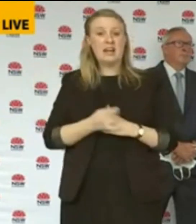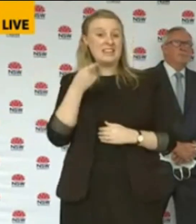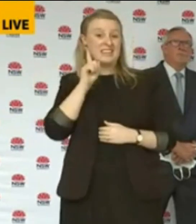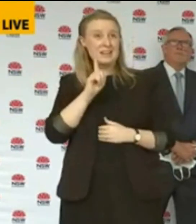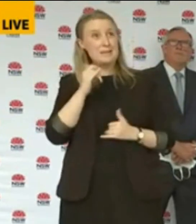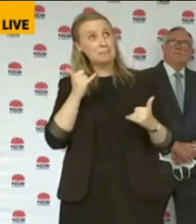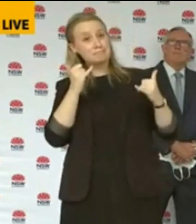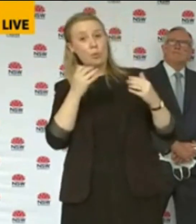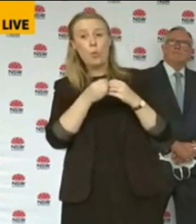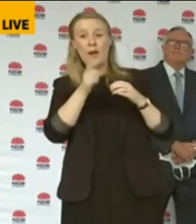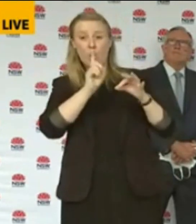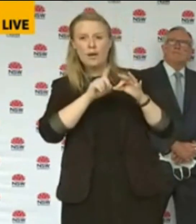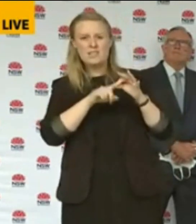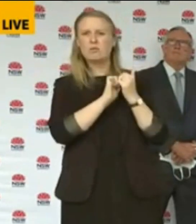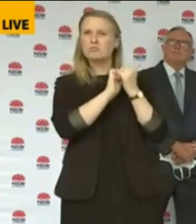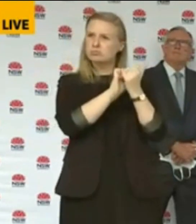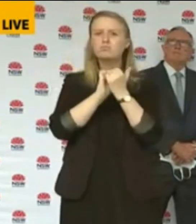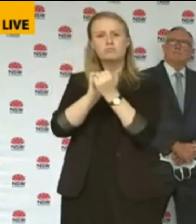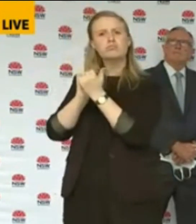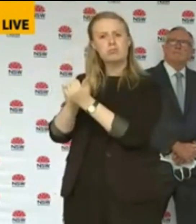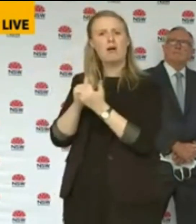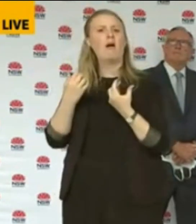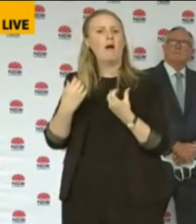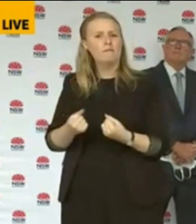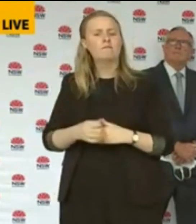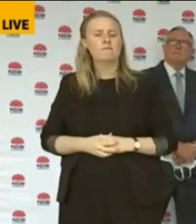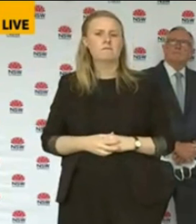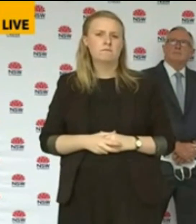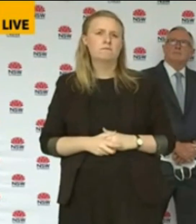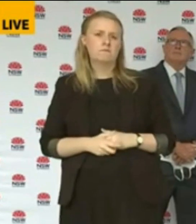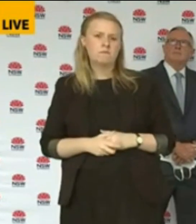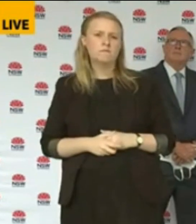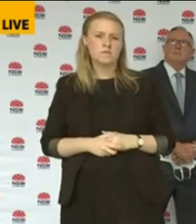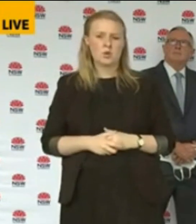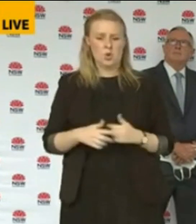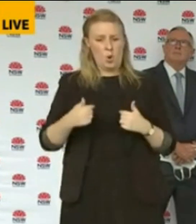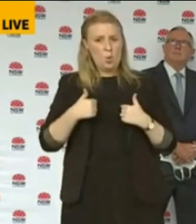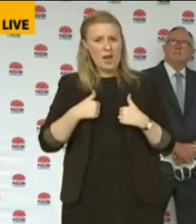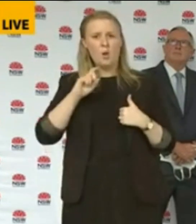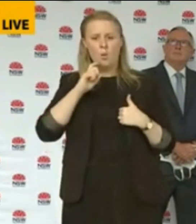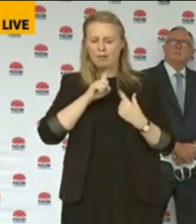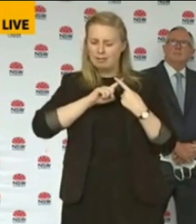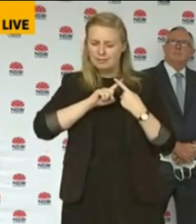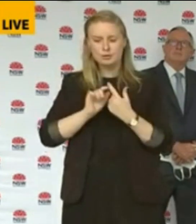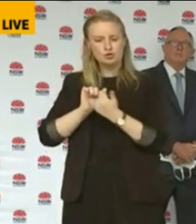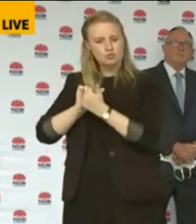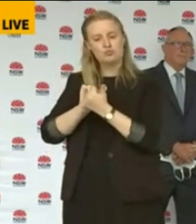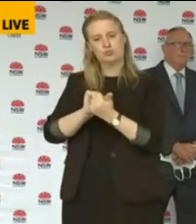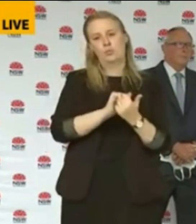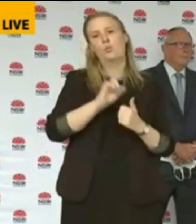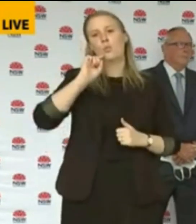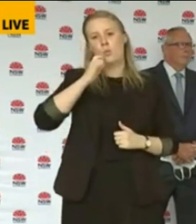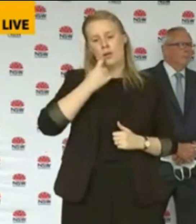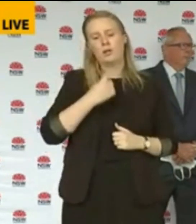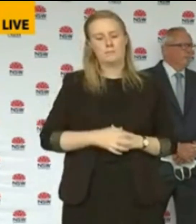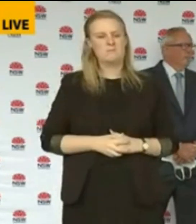Queensland. What we're doing as a state, knowing that we're the #1 state, the engine room of our economy, is we'll continue to talk and work with other states.